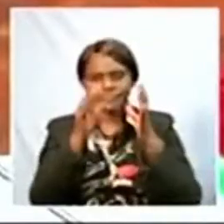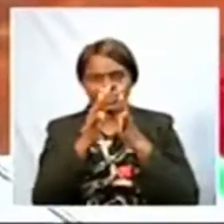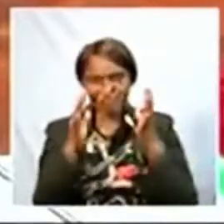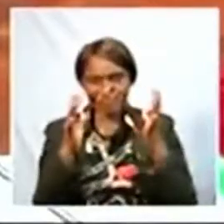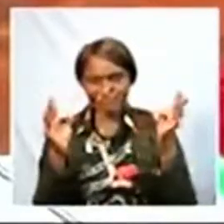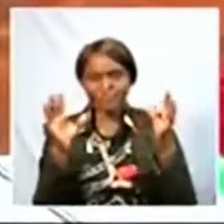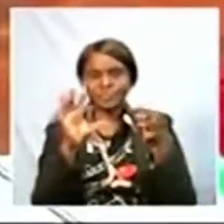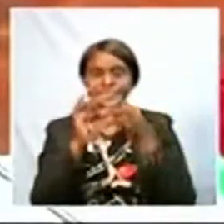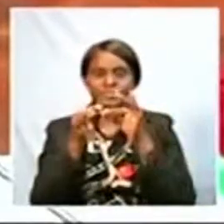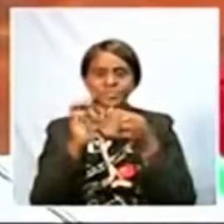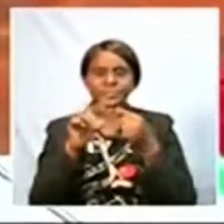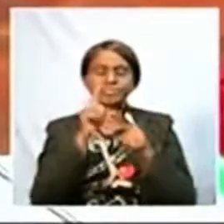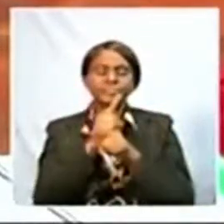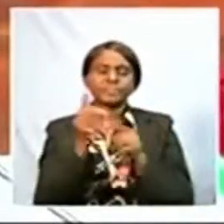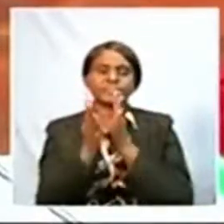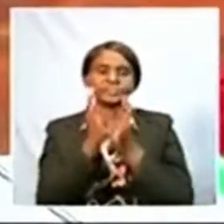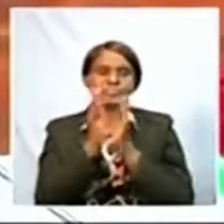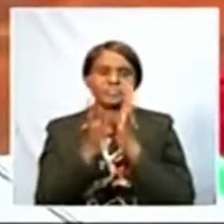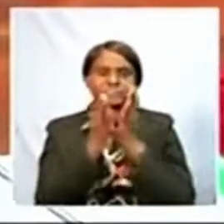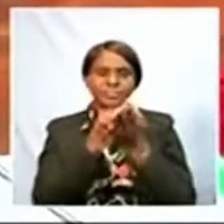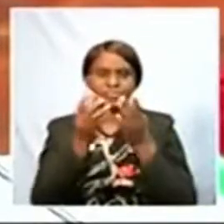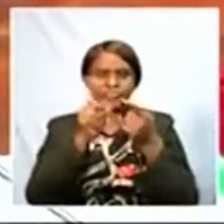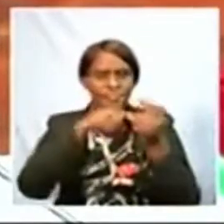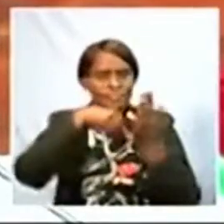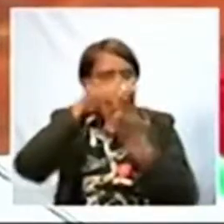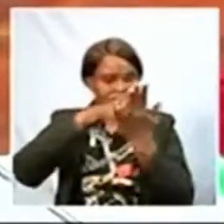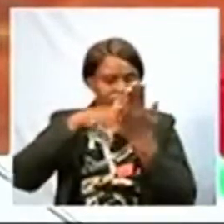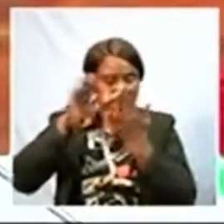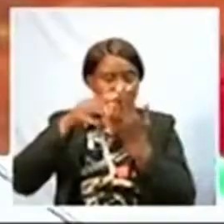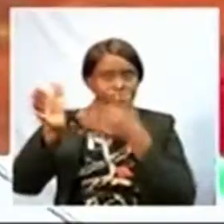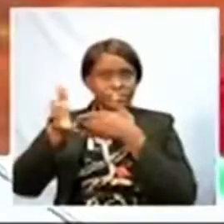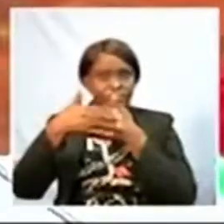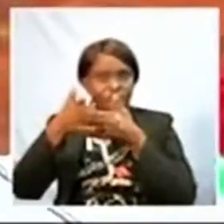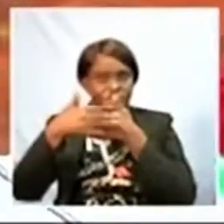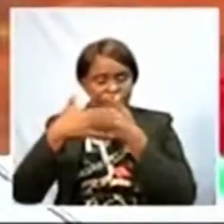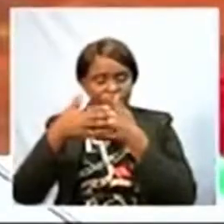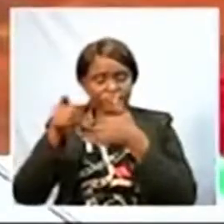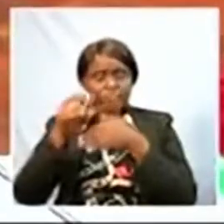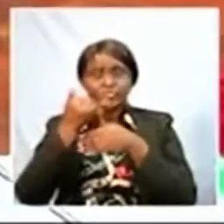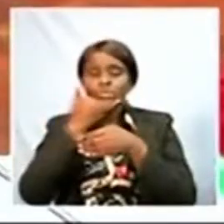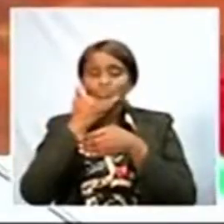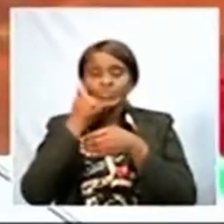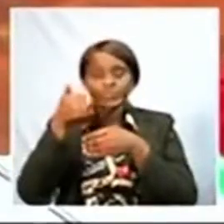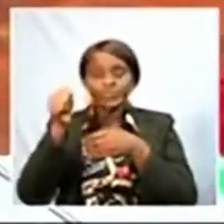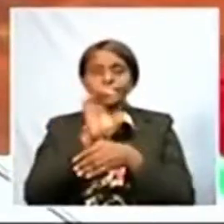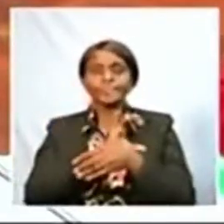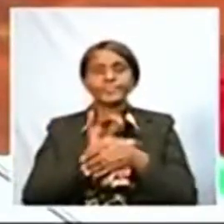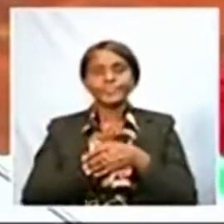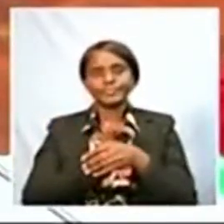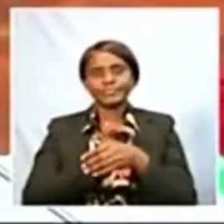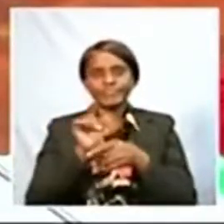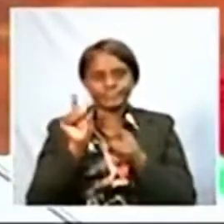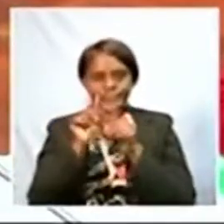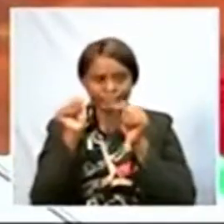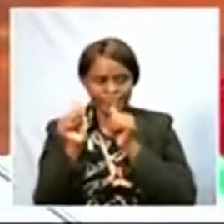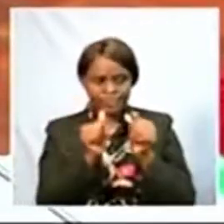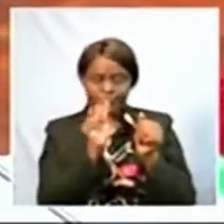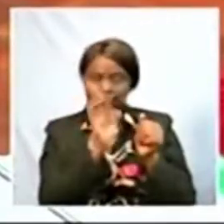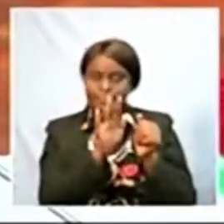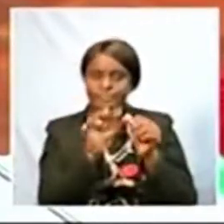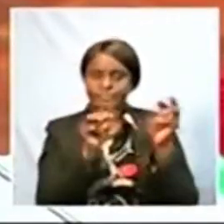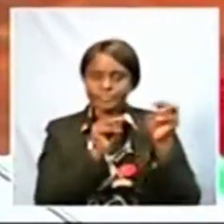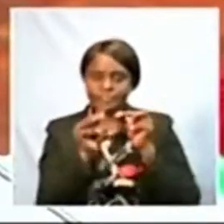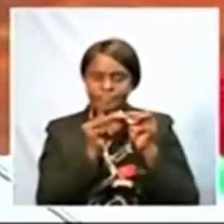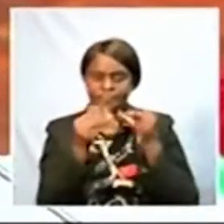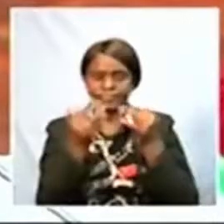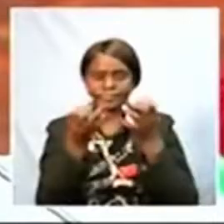joints to the structure. Failure to paint the flush doors was an oversight on the part of the contractor. Action taken.